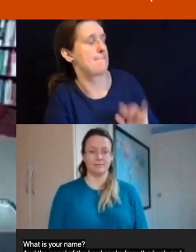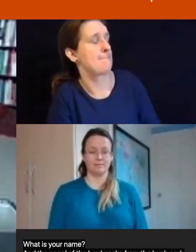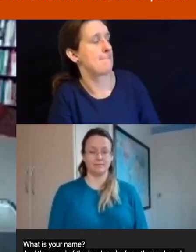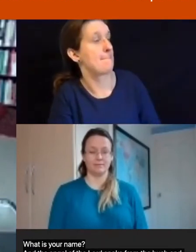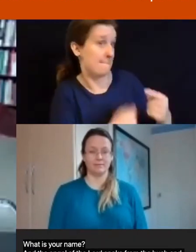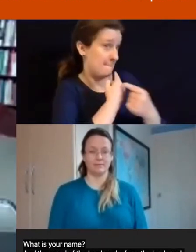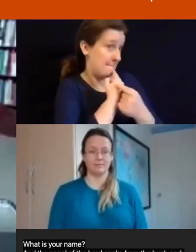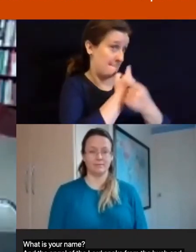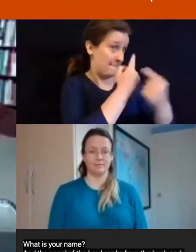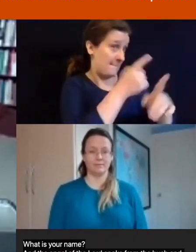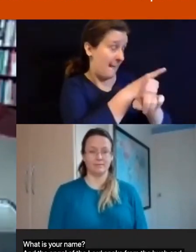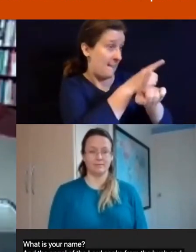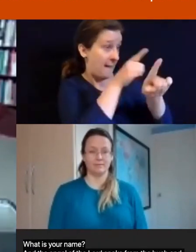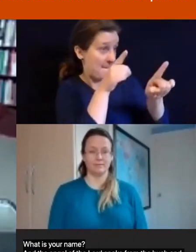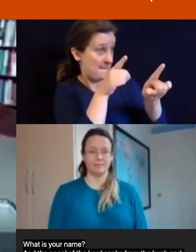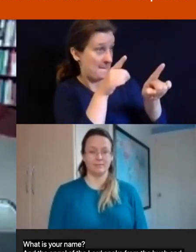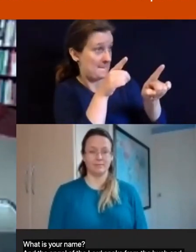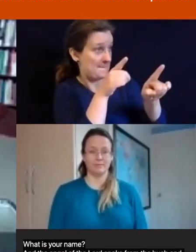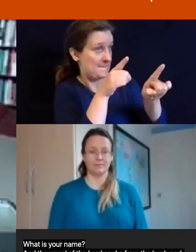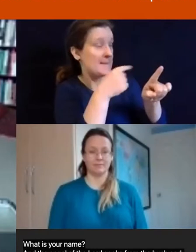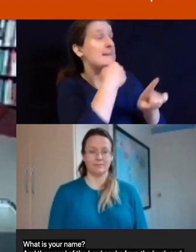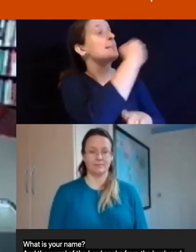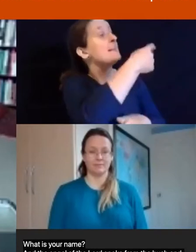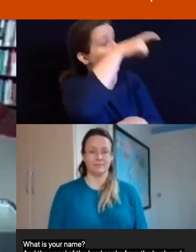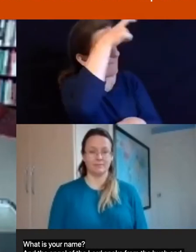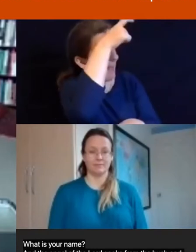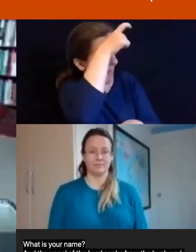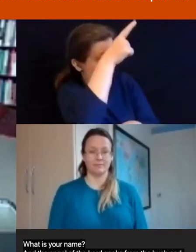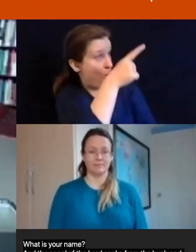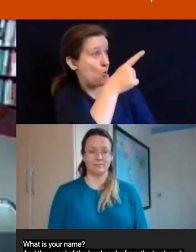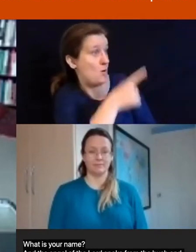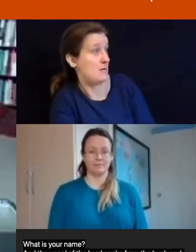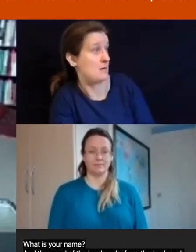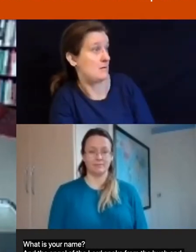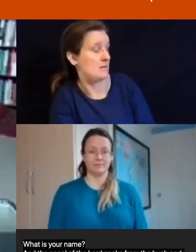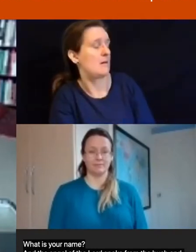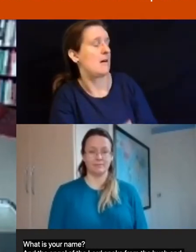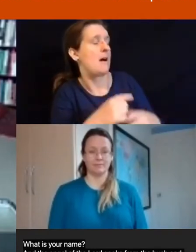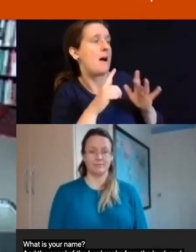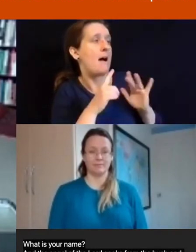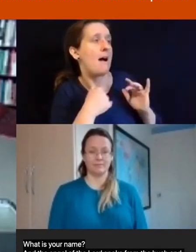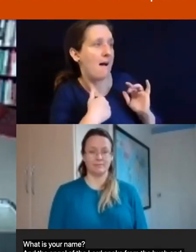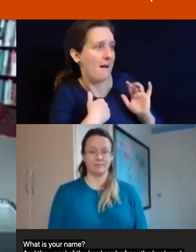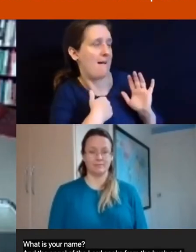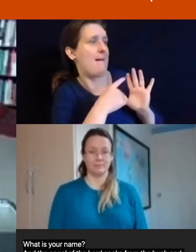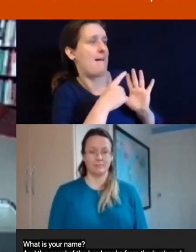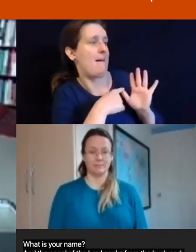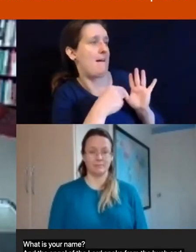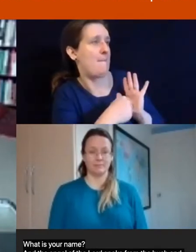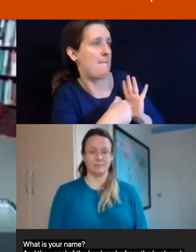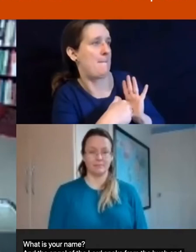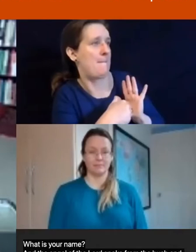Tell them and tell Pharaoh that I am has